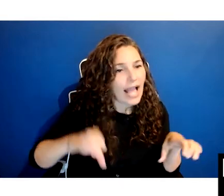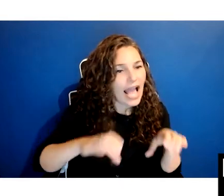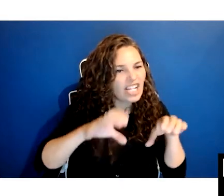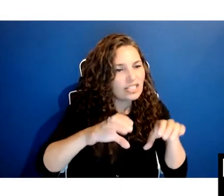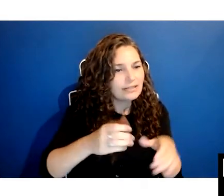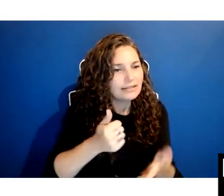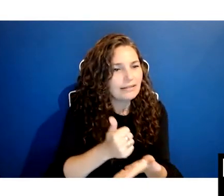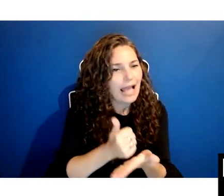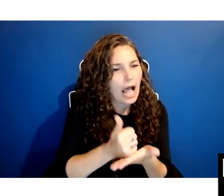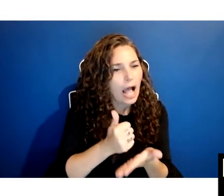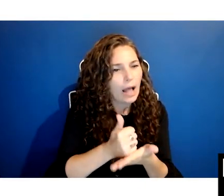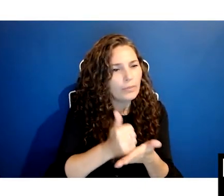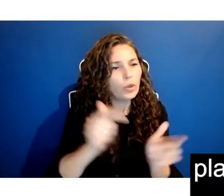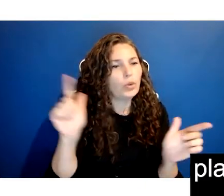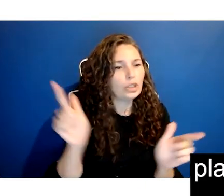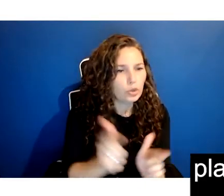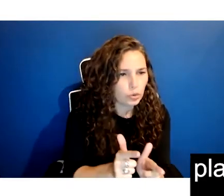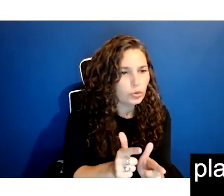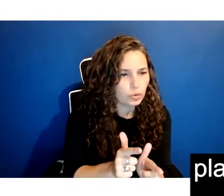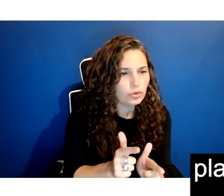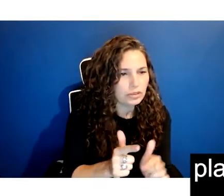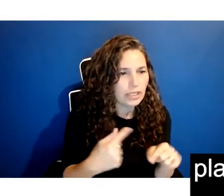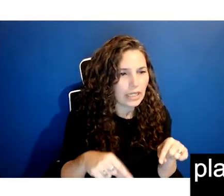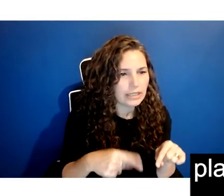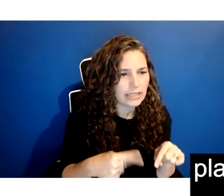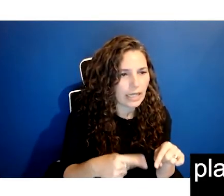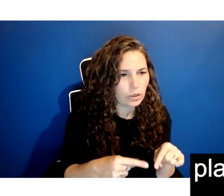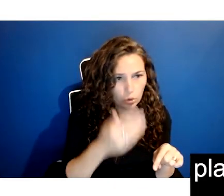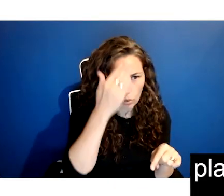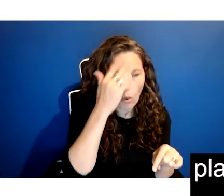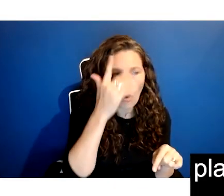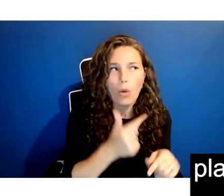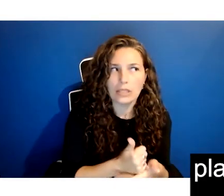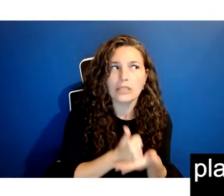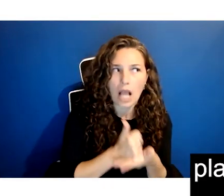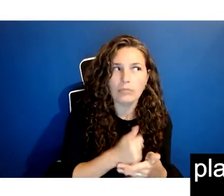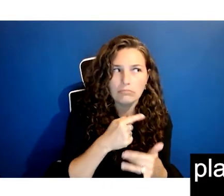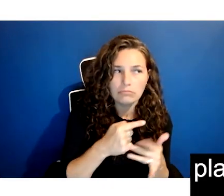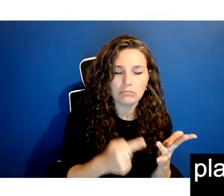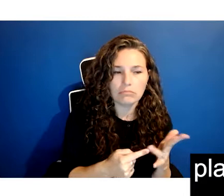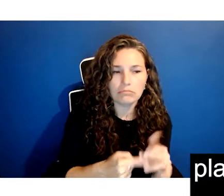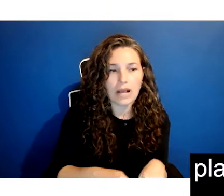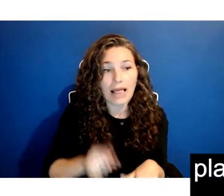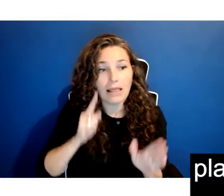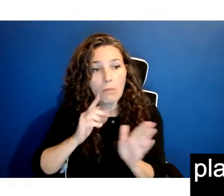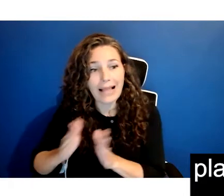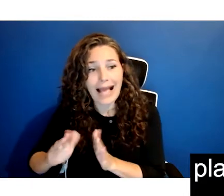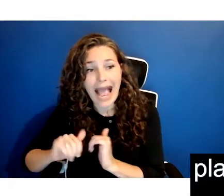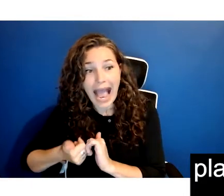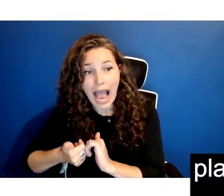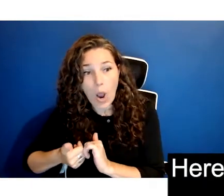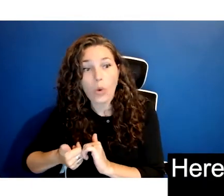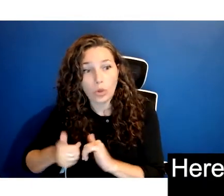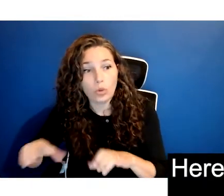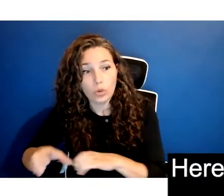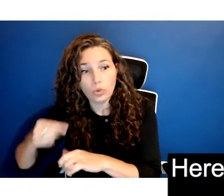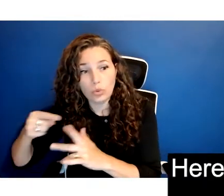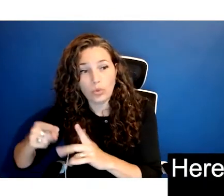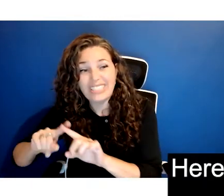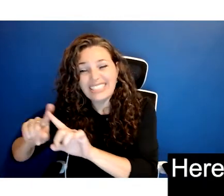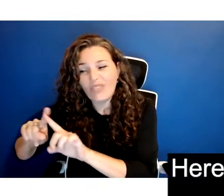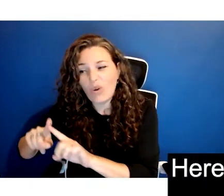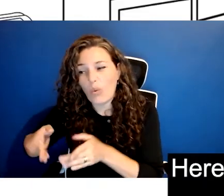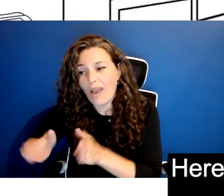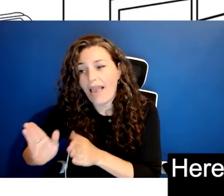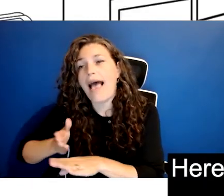anxiety, planning how these can be done or be done in a different way after a disaster.